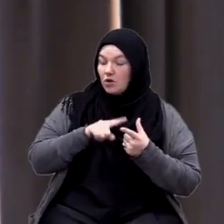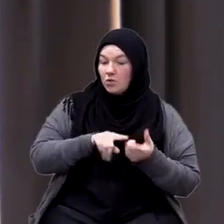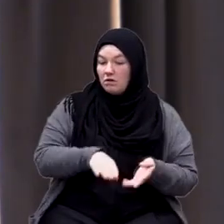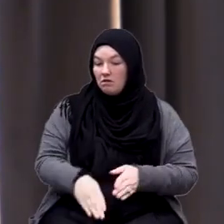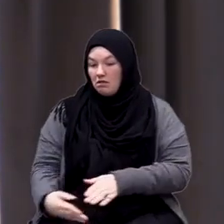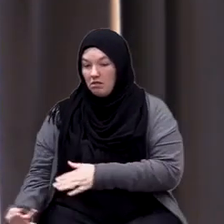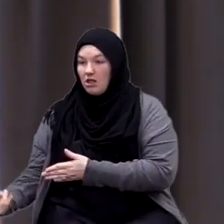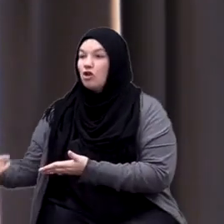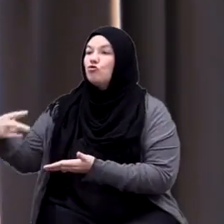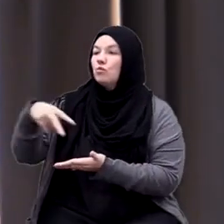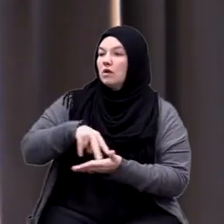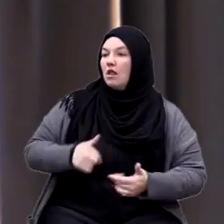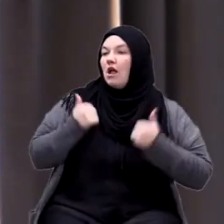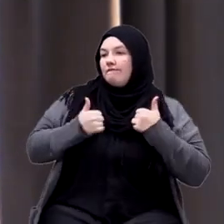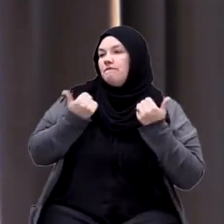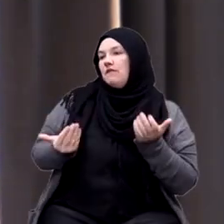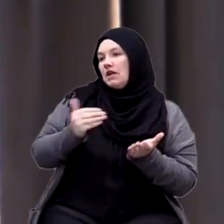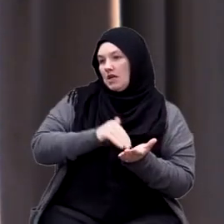us,